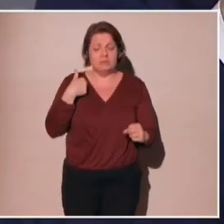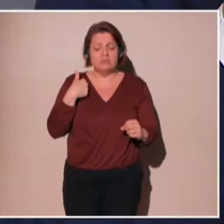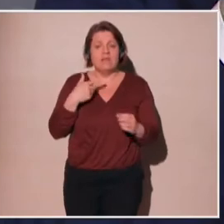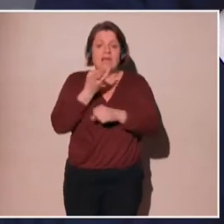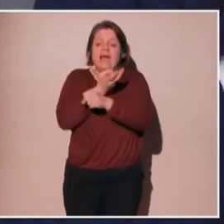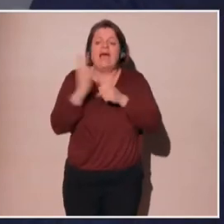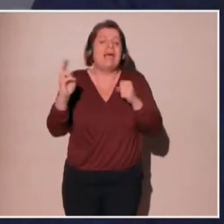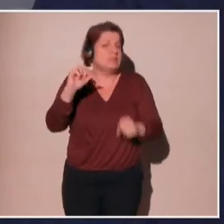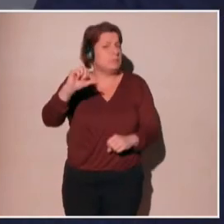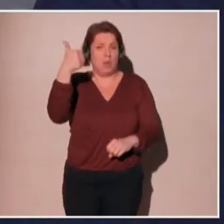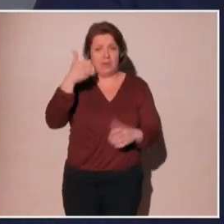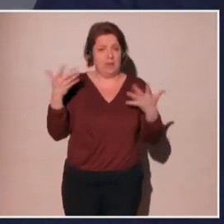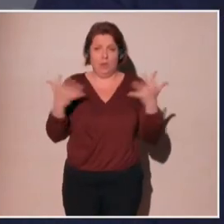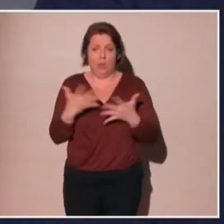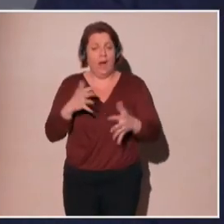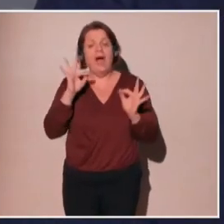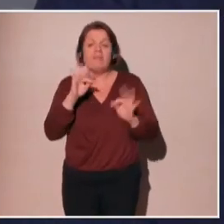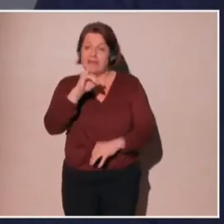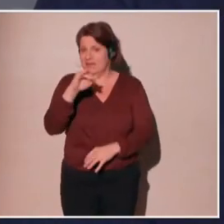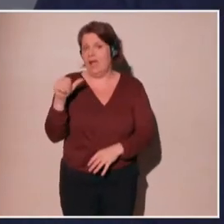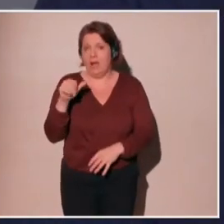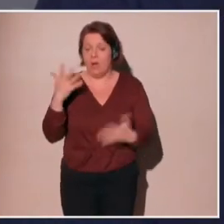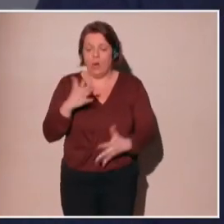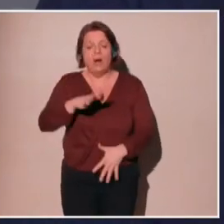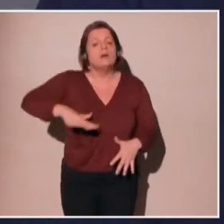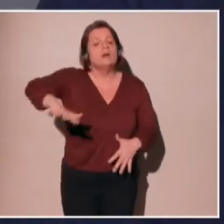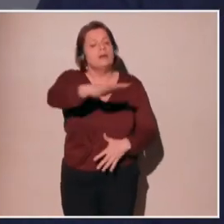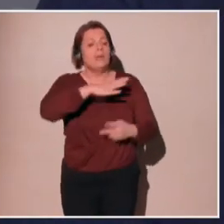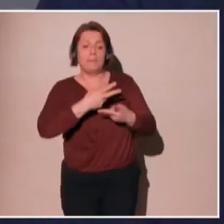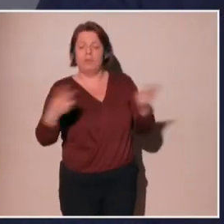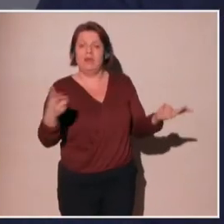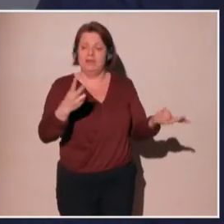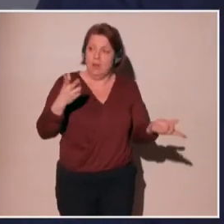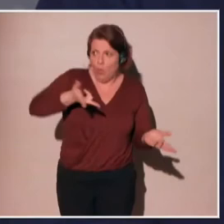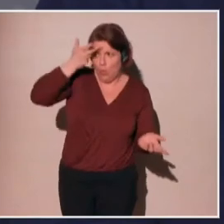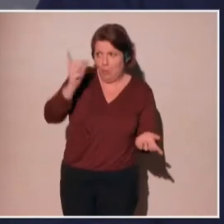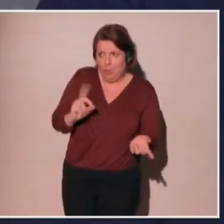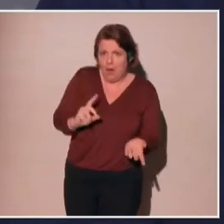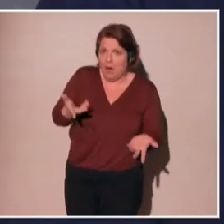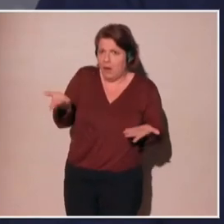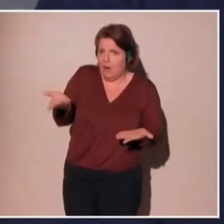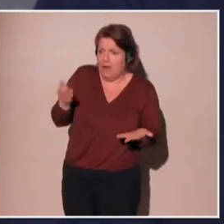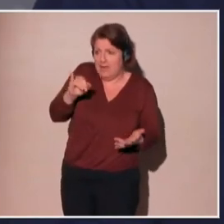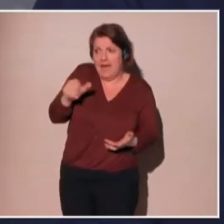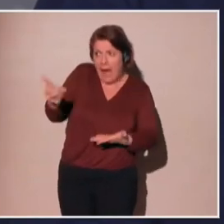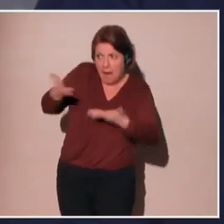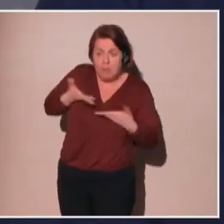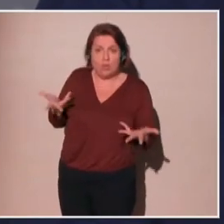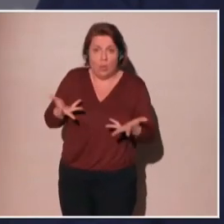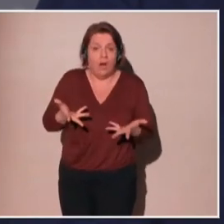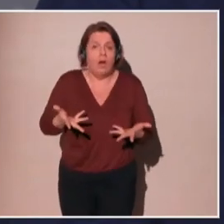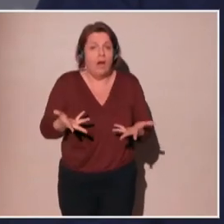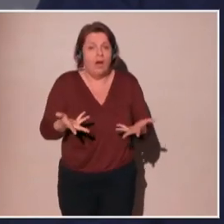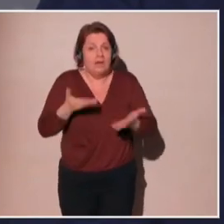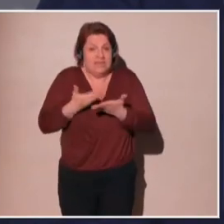that the general public do not understand what AI can do for them. And I really believe that